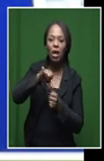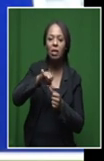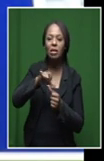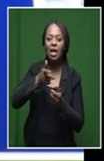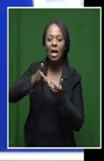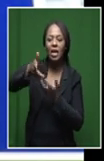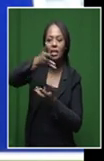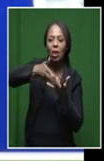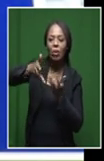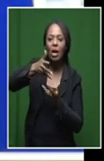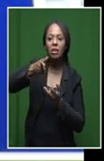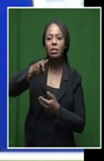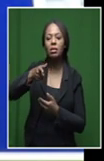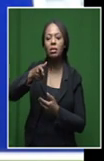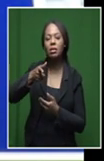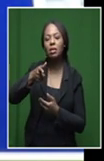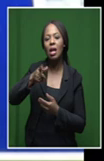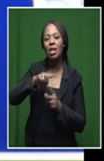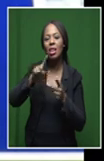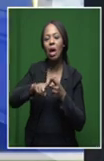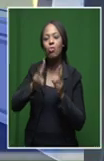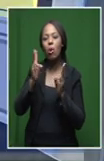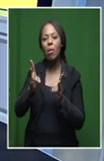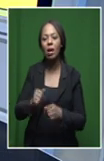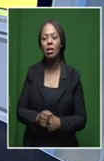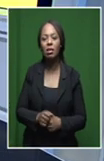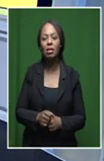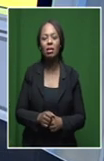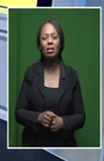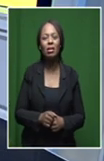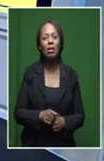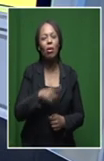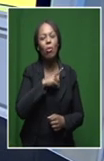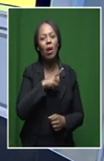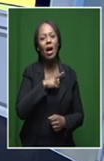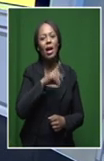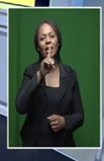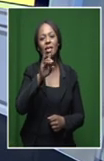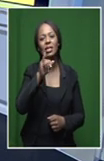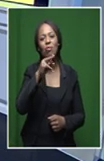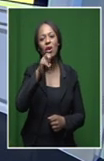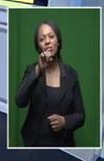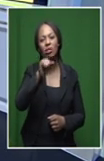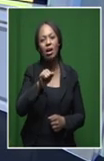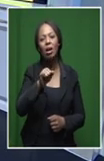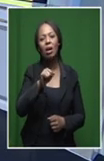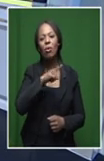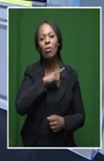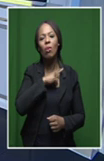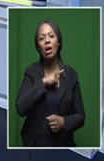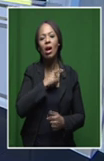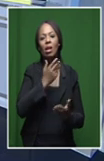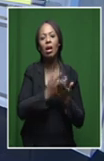interact as you would have normally. So what is the cause of dementia? Is it just a given that when I am 85, I will